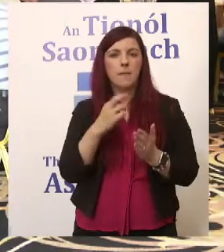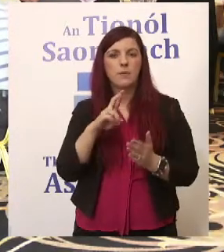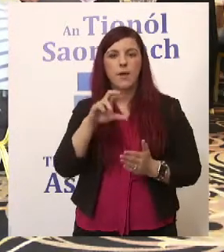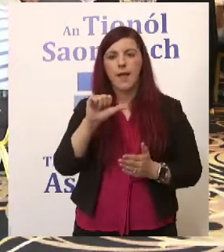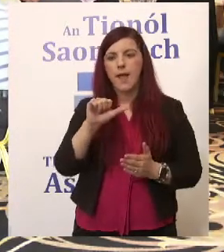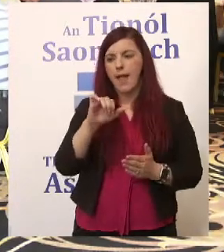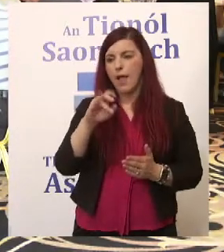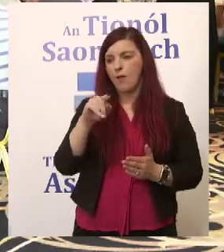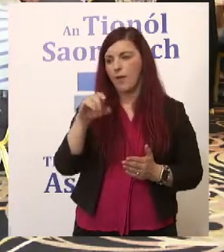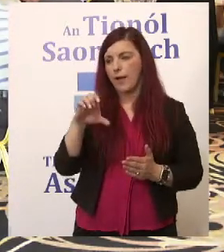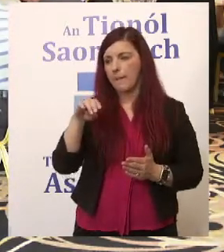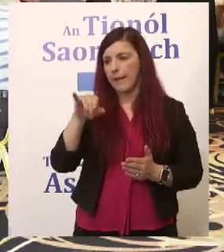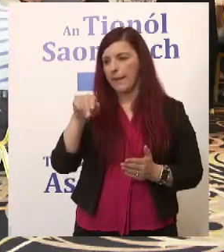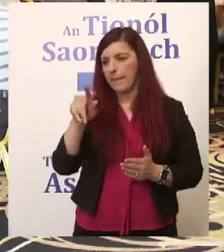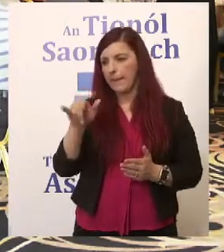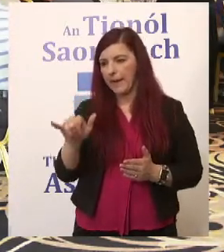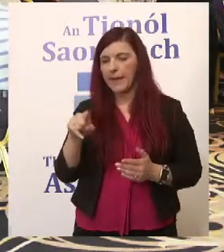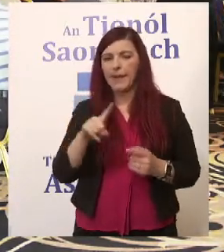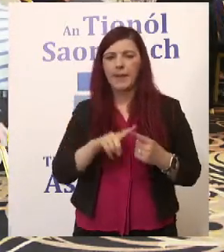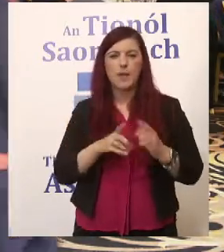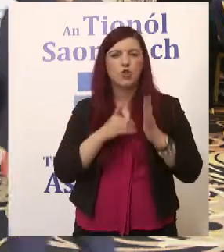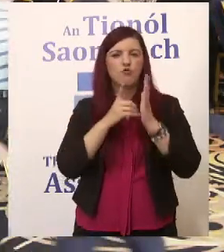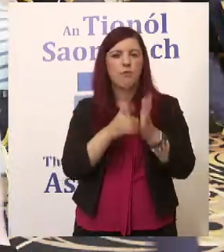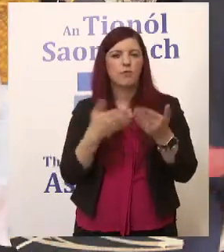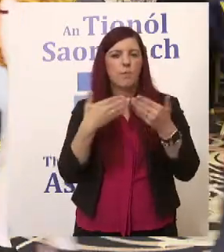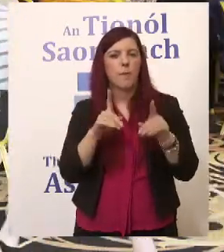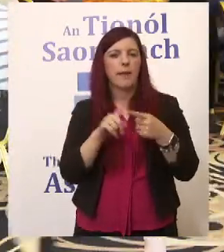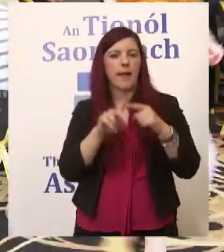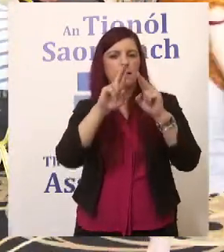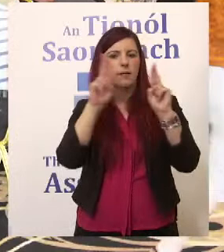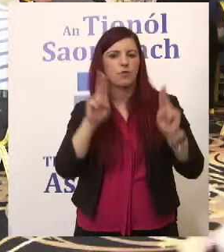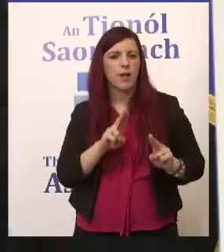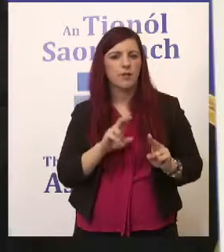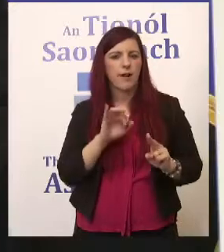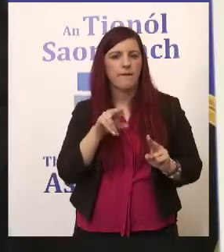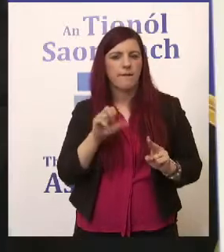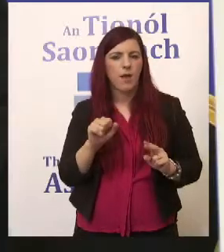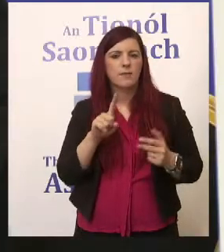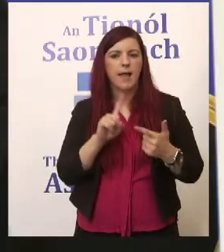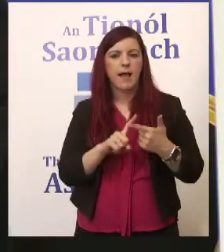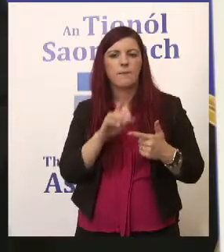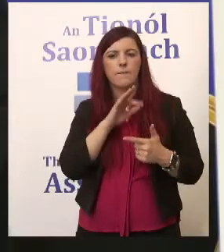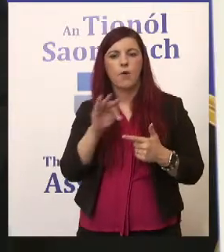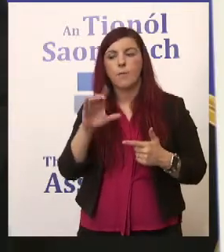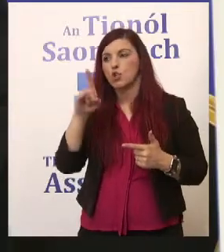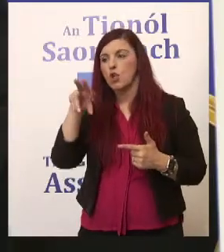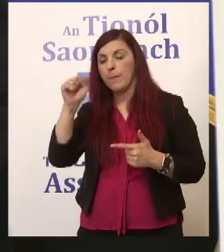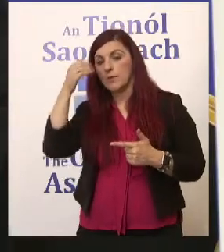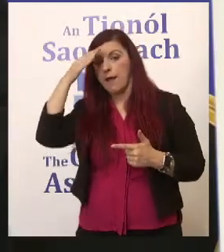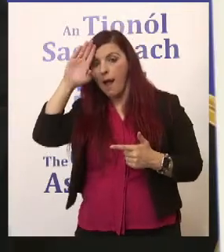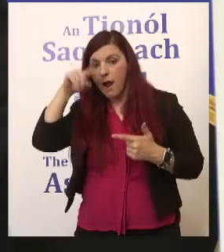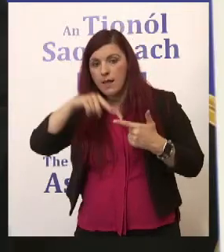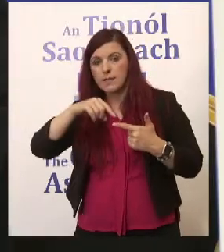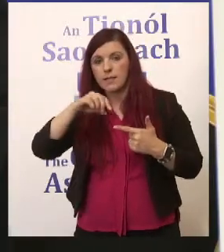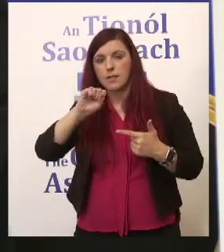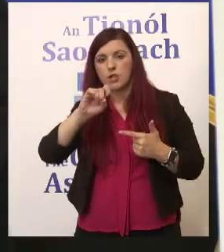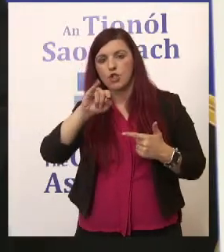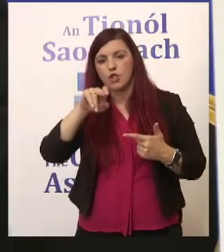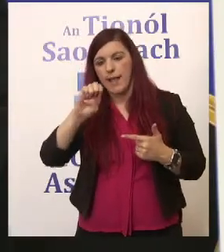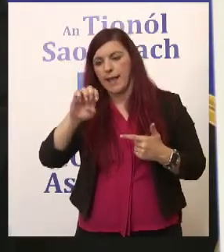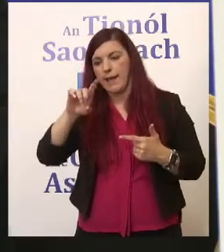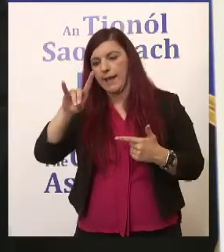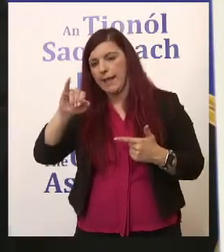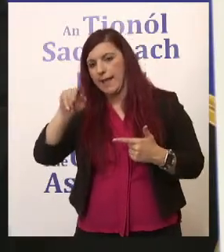Avrik McGibney, Director of Public and International Affairs, and also from Chambers Ireland, Mr. Shane